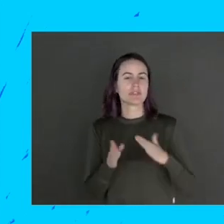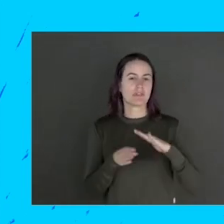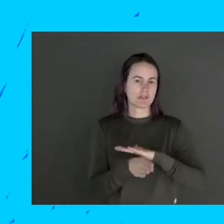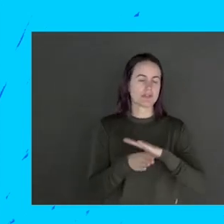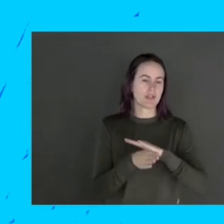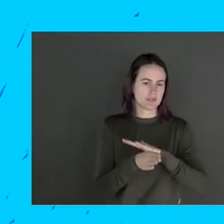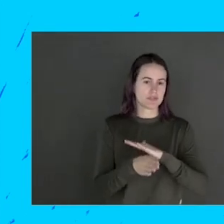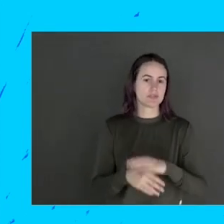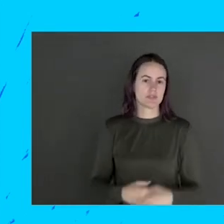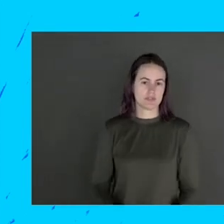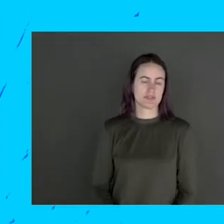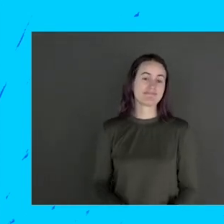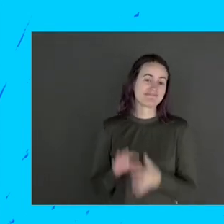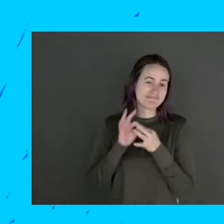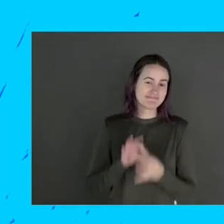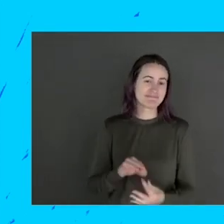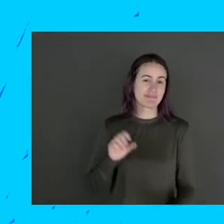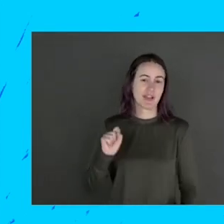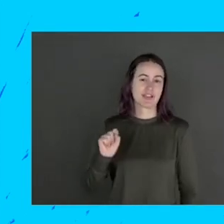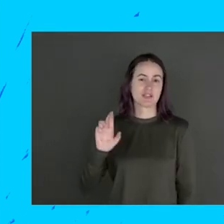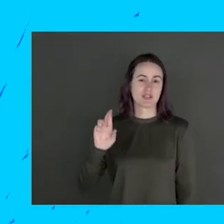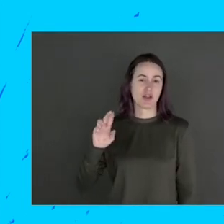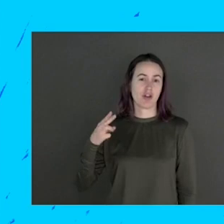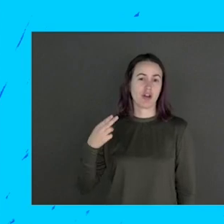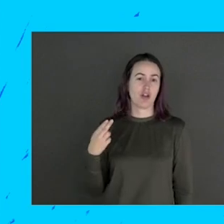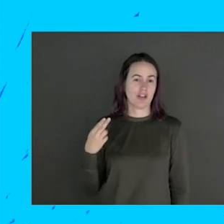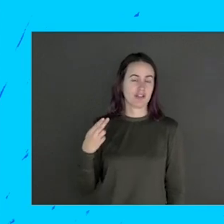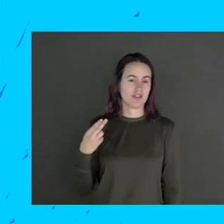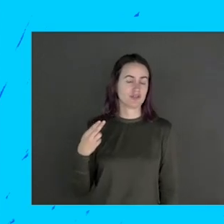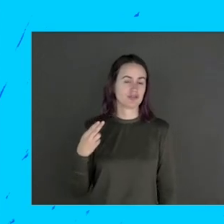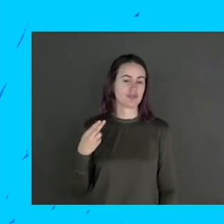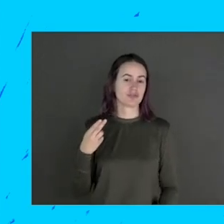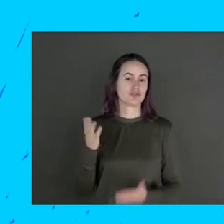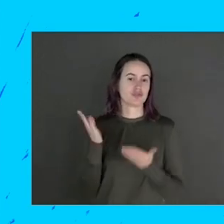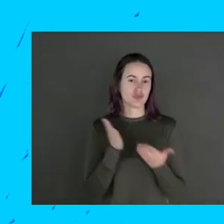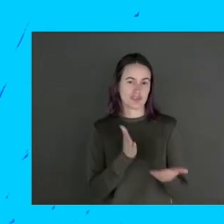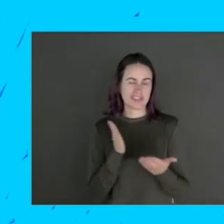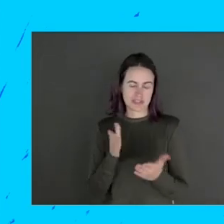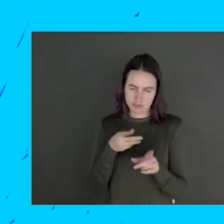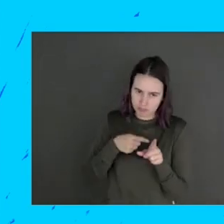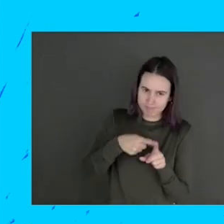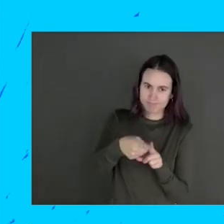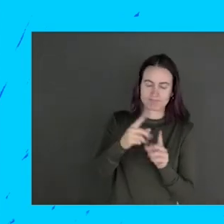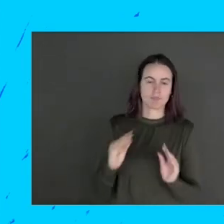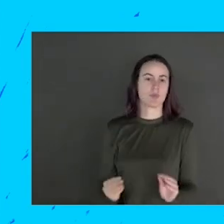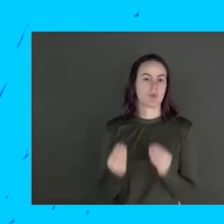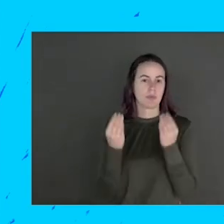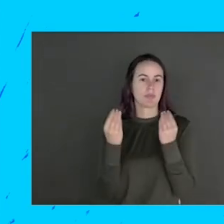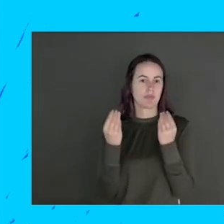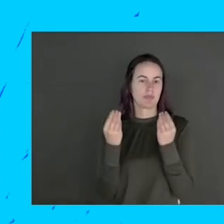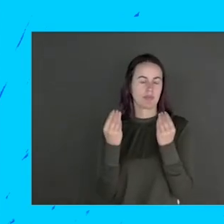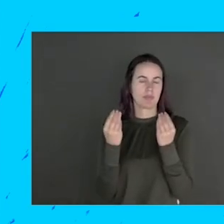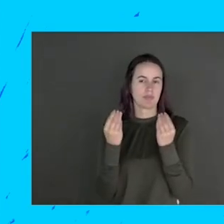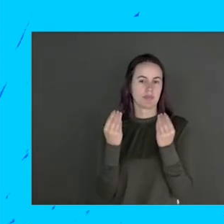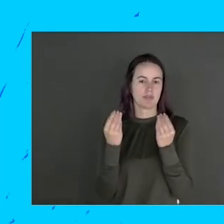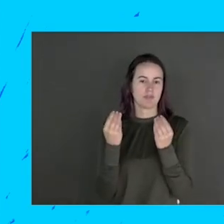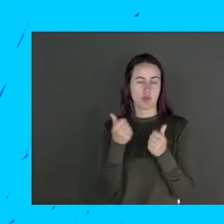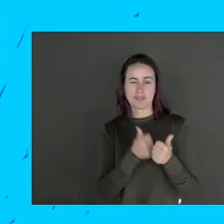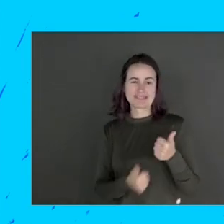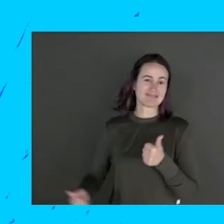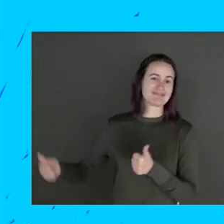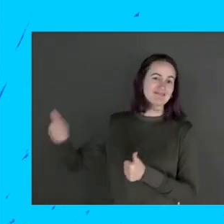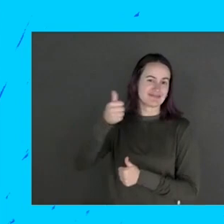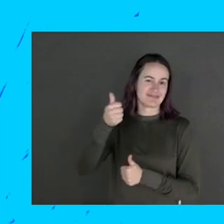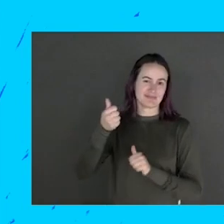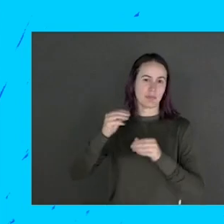specifically the sexual and reproductive health services for young people. We know that in a lot of